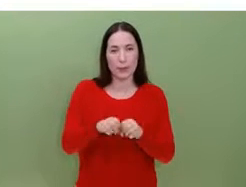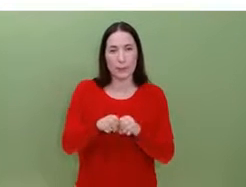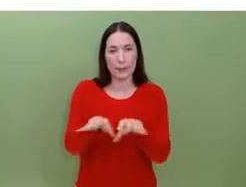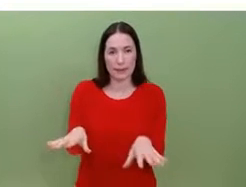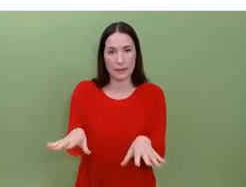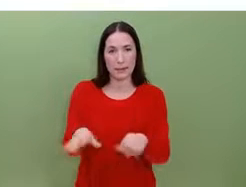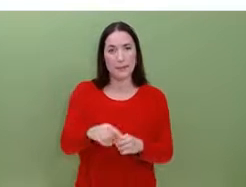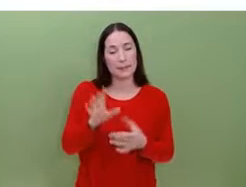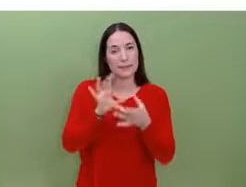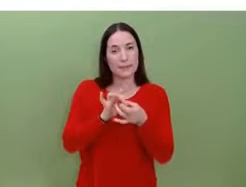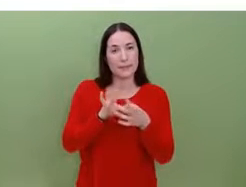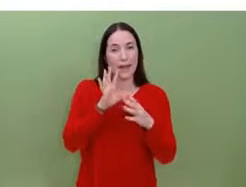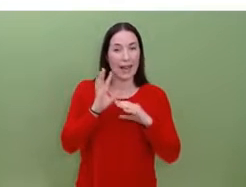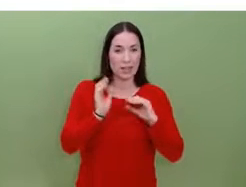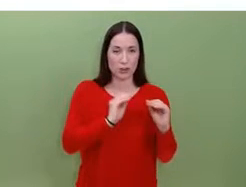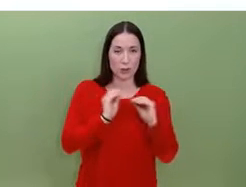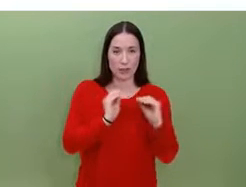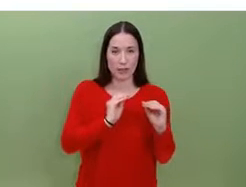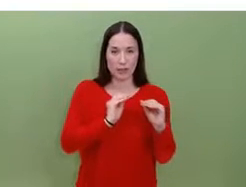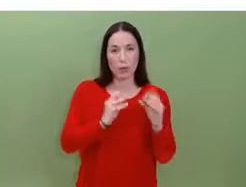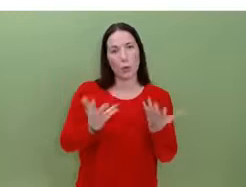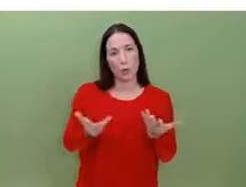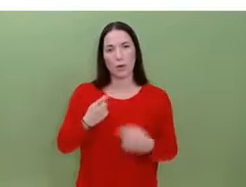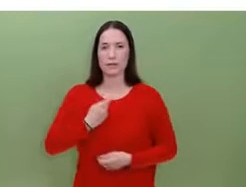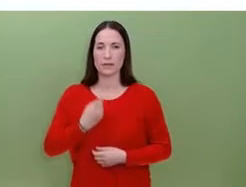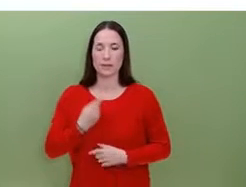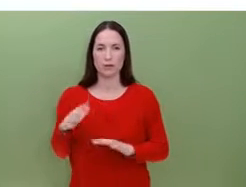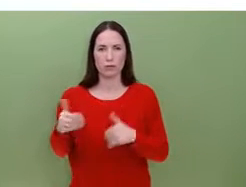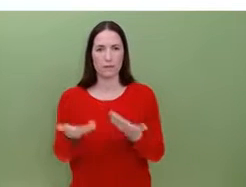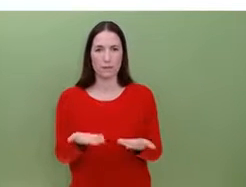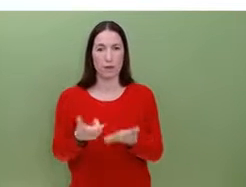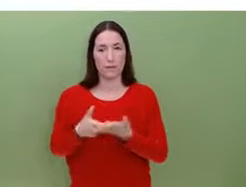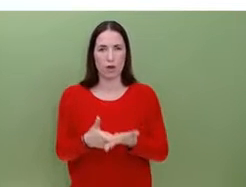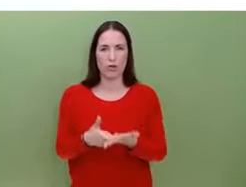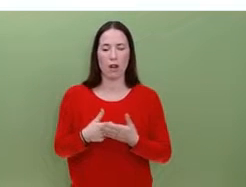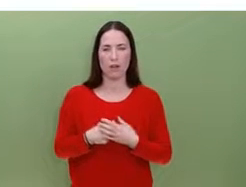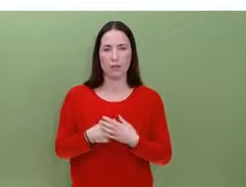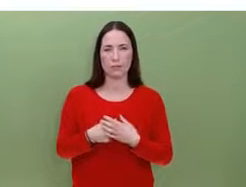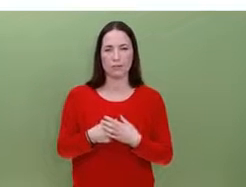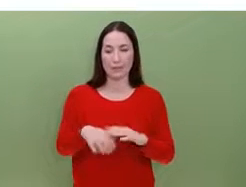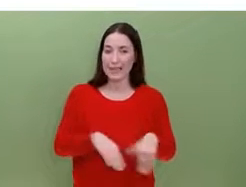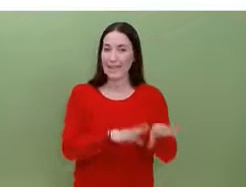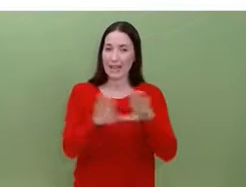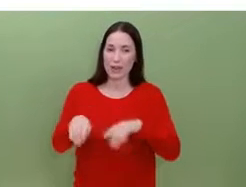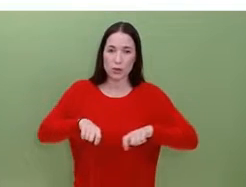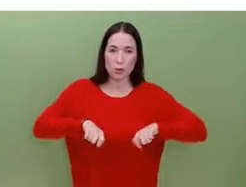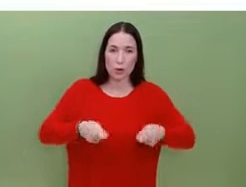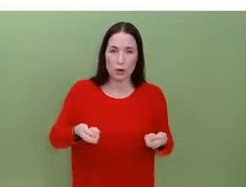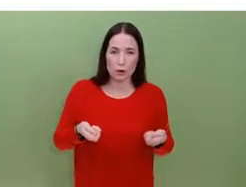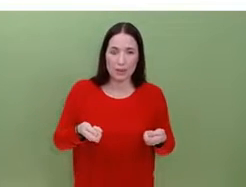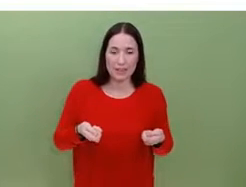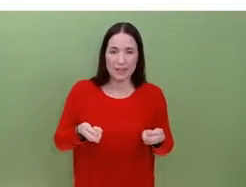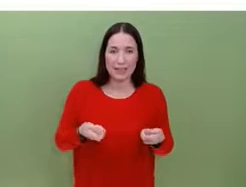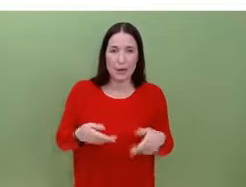education and self-referrals. Given the national lockdown and the resulting school closures, it's unsurprising that referrals